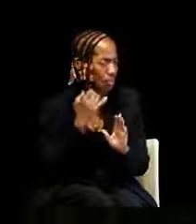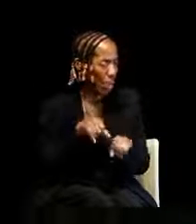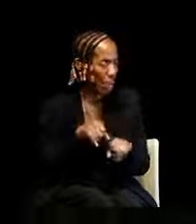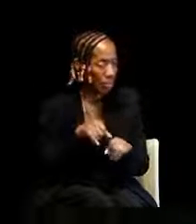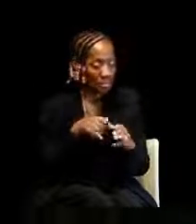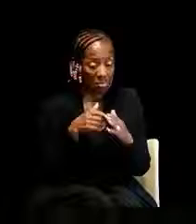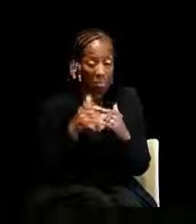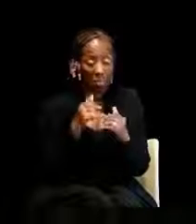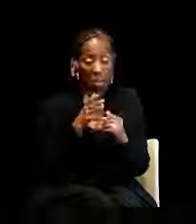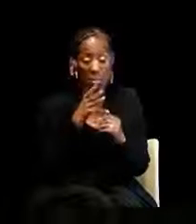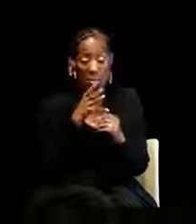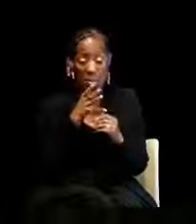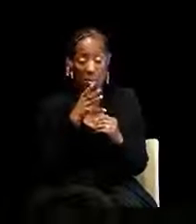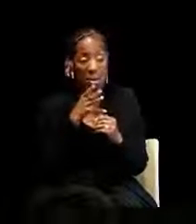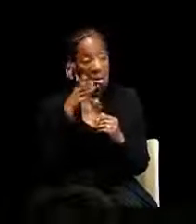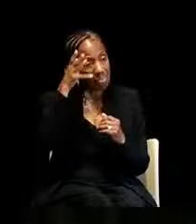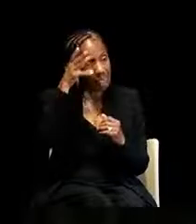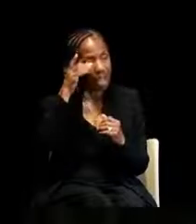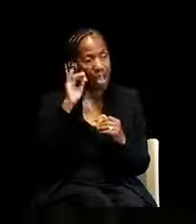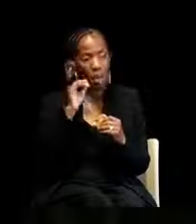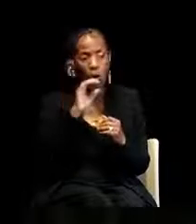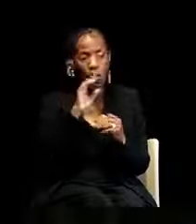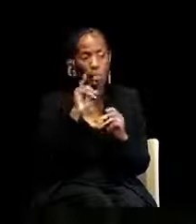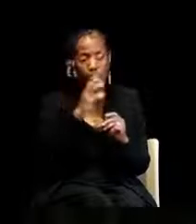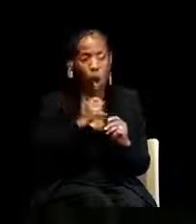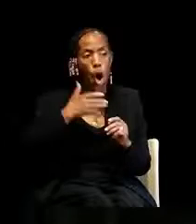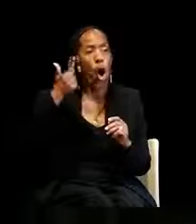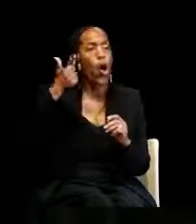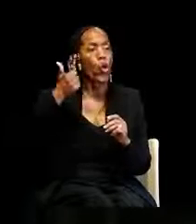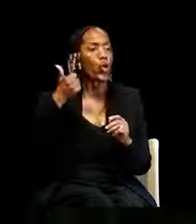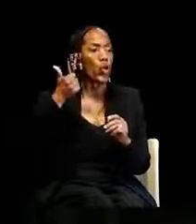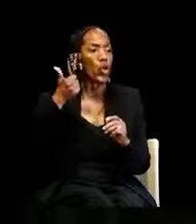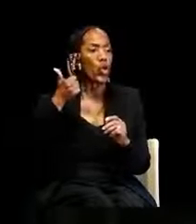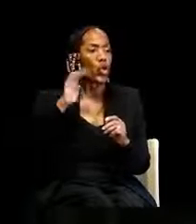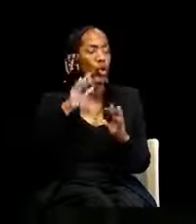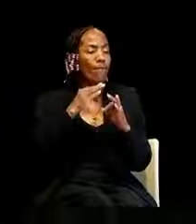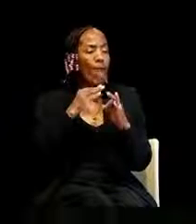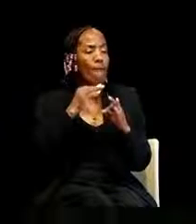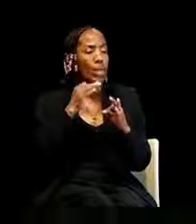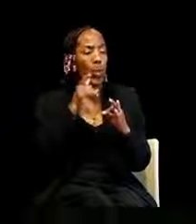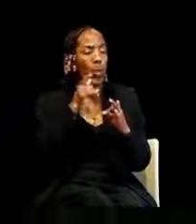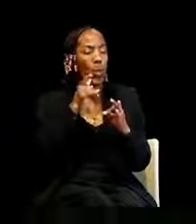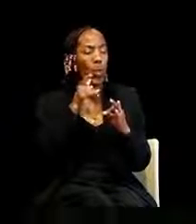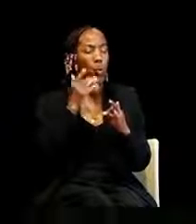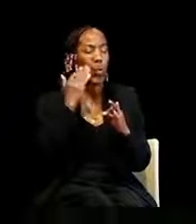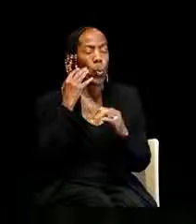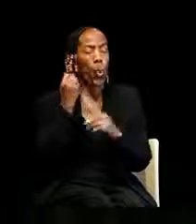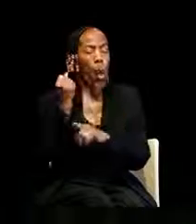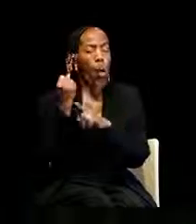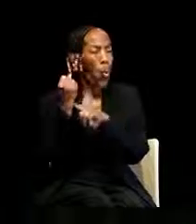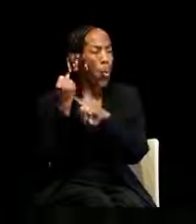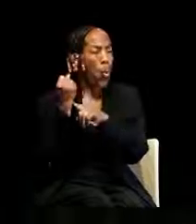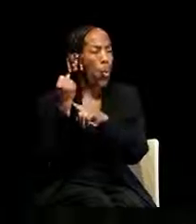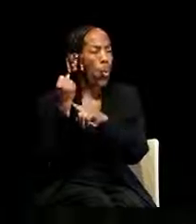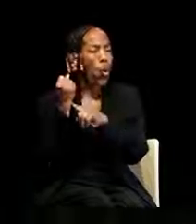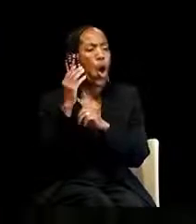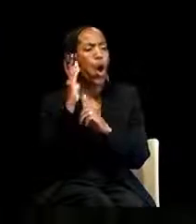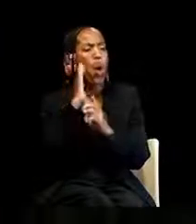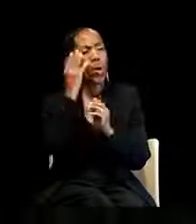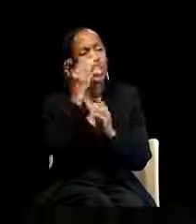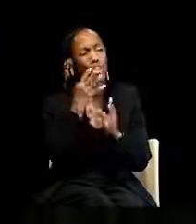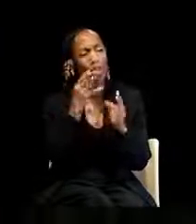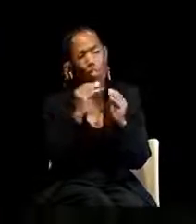Whether it's your parents or any elders in your family that hold so much, they can provide more context than history books